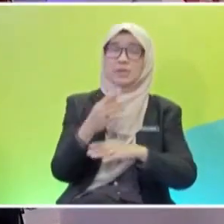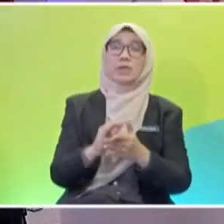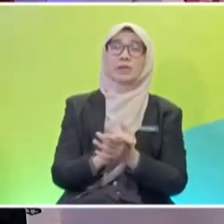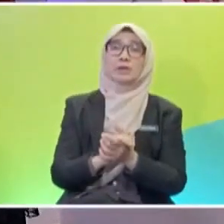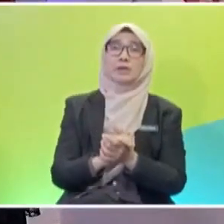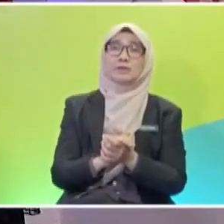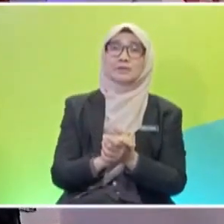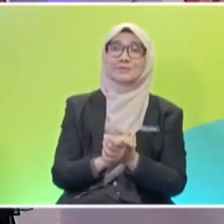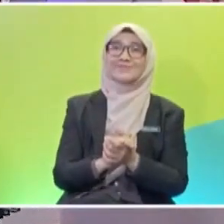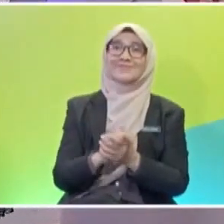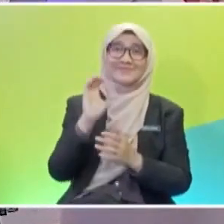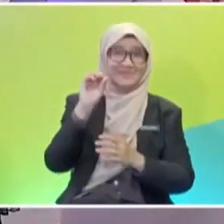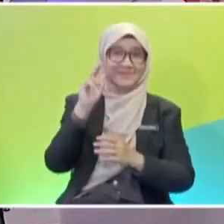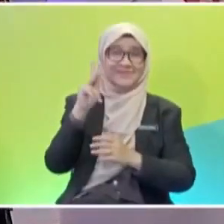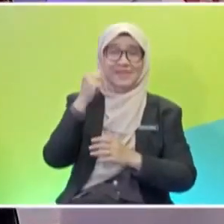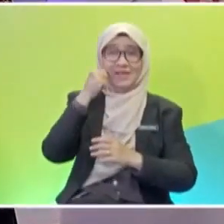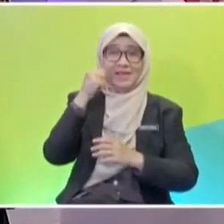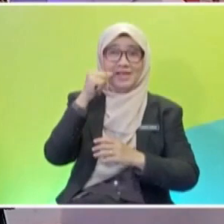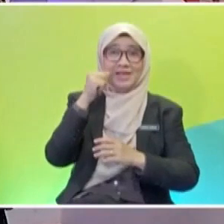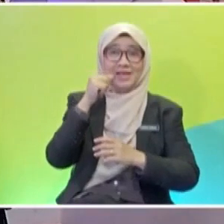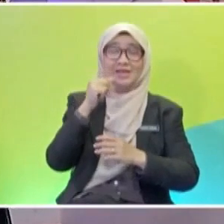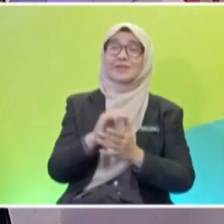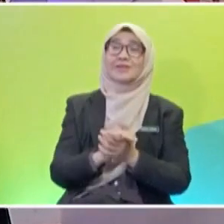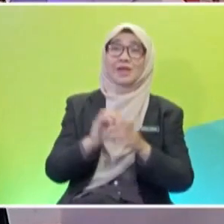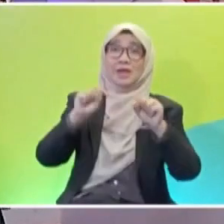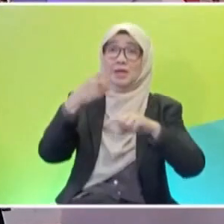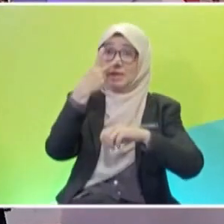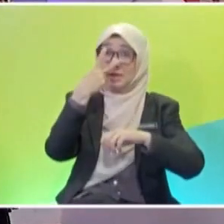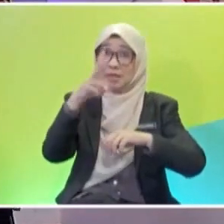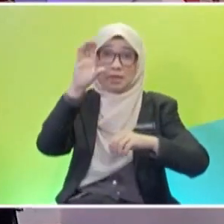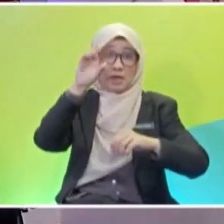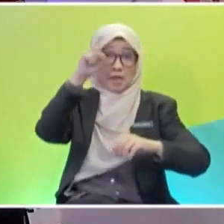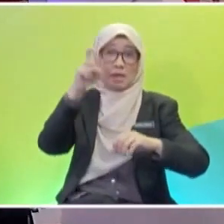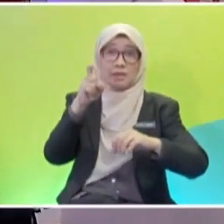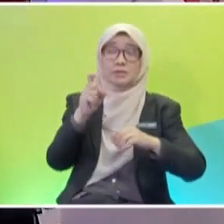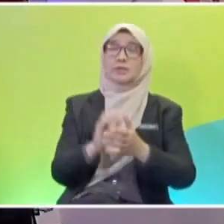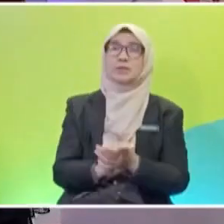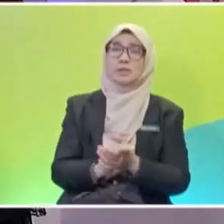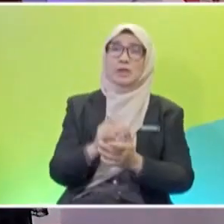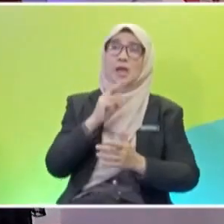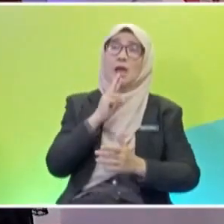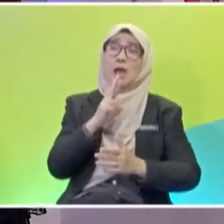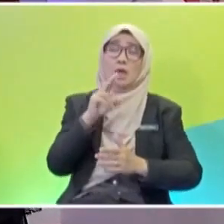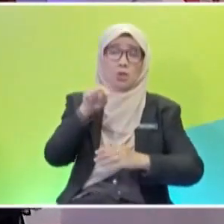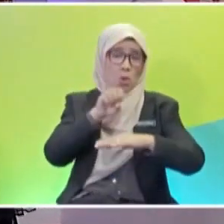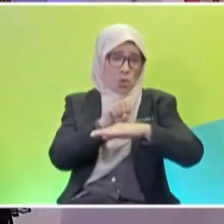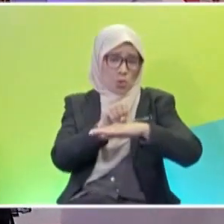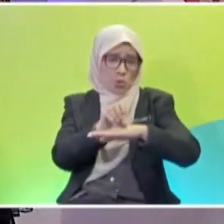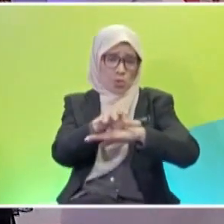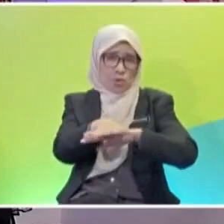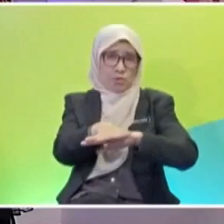my lovely girls, have a look at the two questions there. Are you influenced by the way celebrities